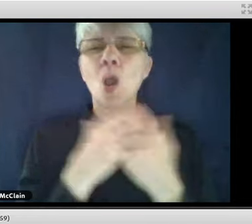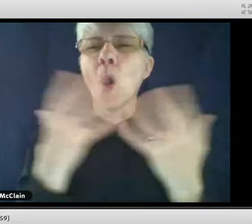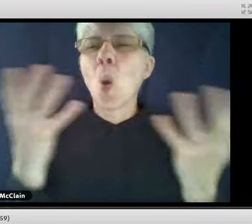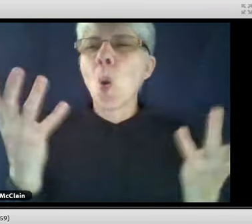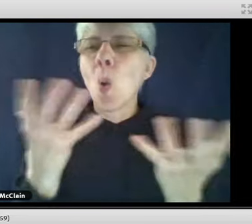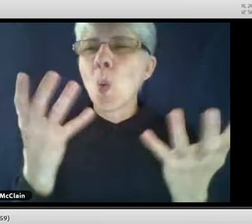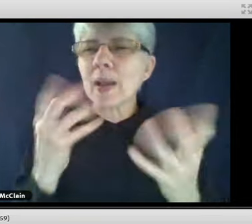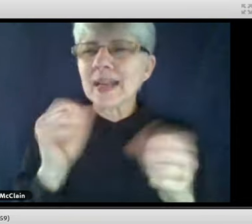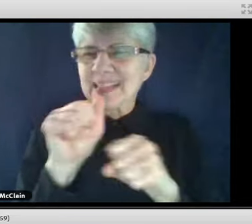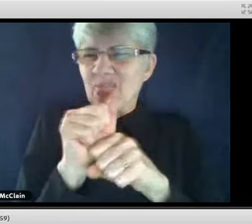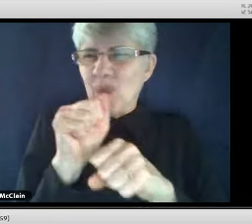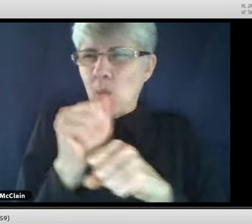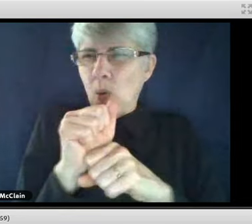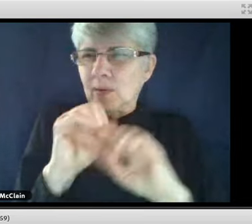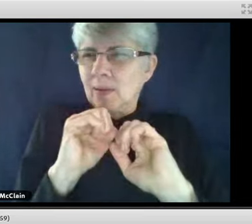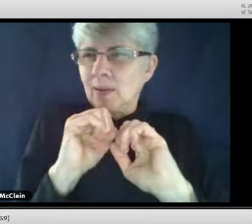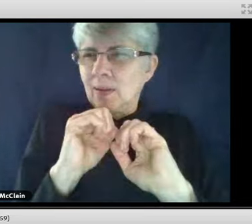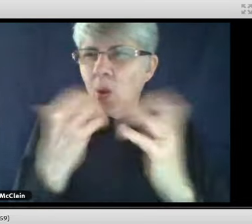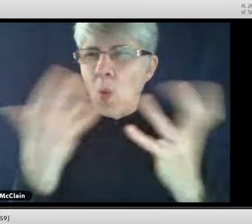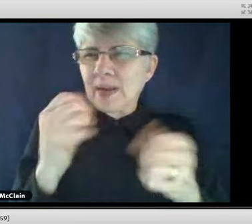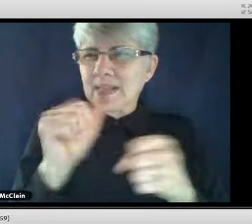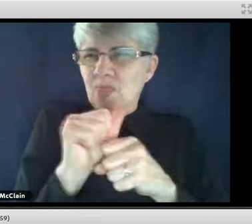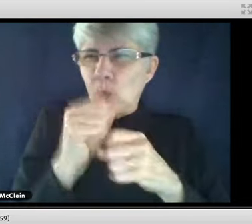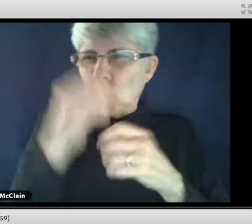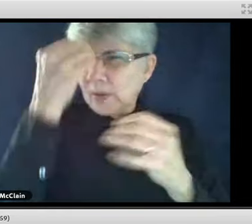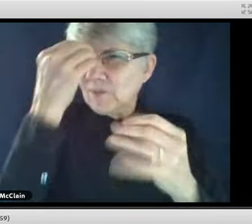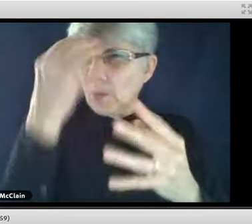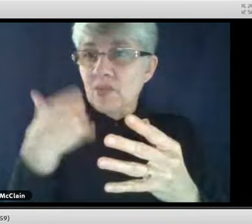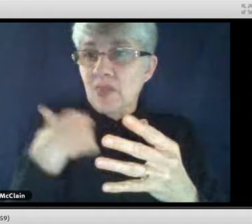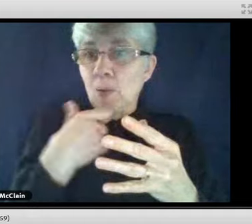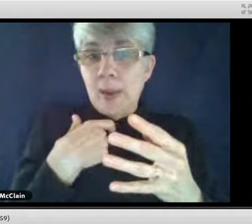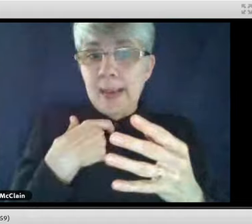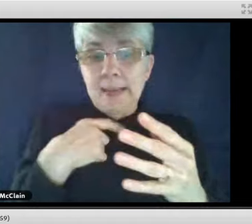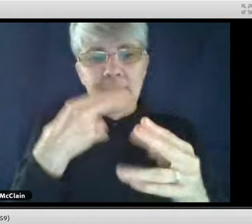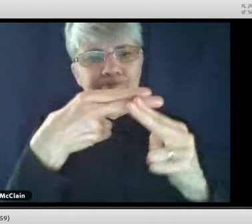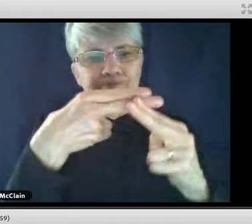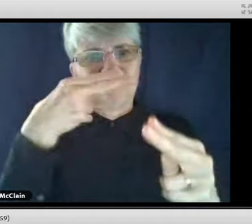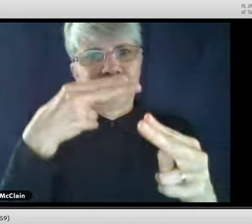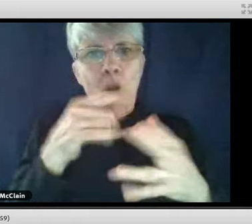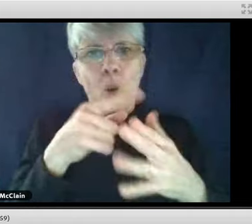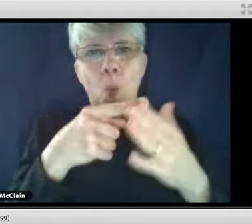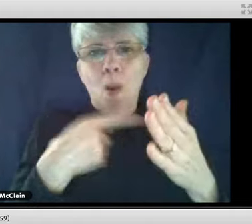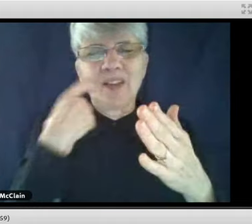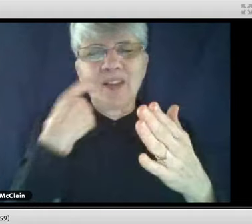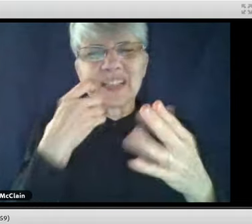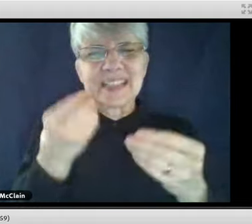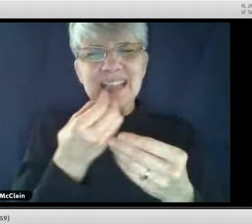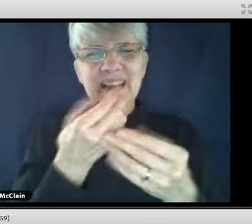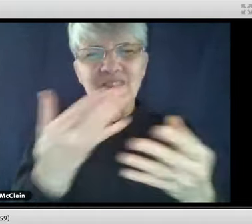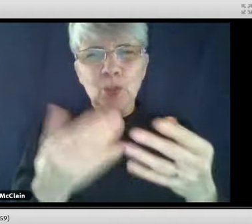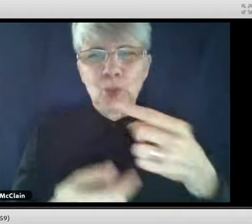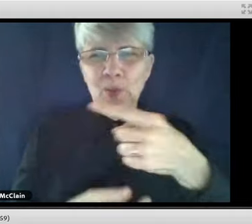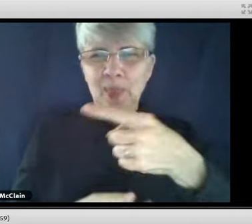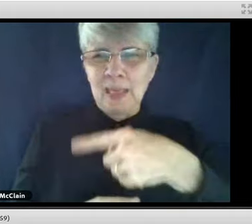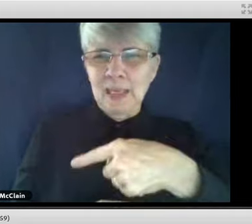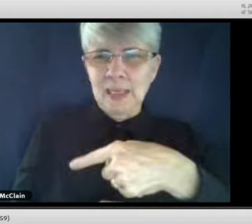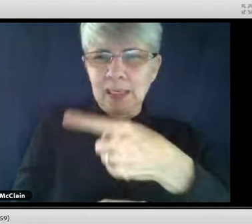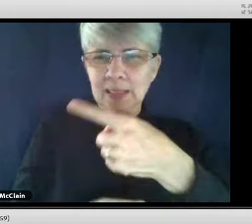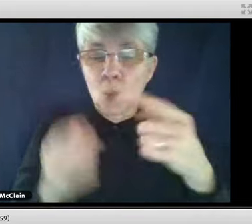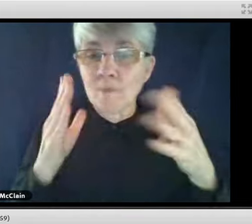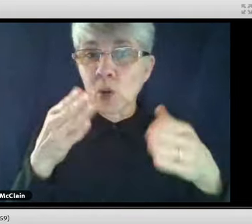the work? What is the work information that we can point to based upon what I've given you? Okay, let's just focus on